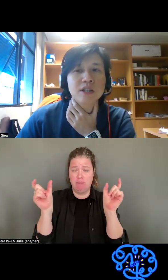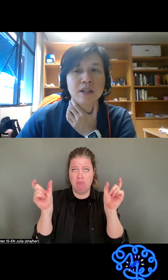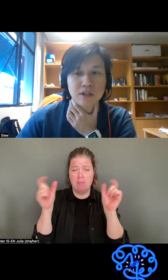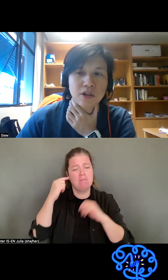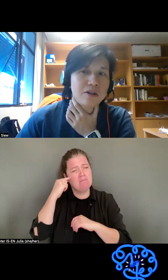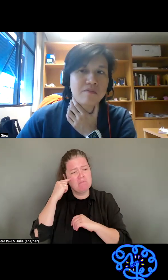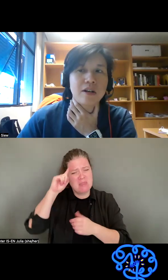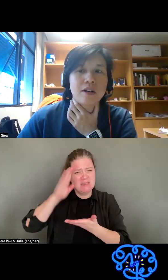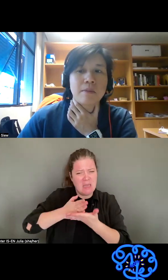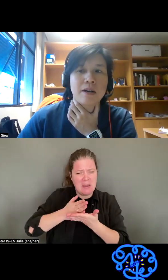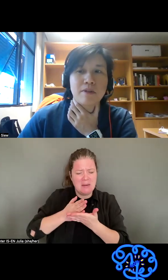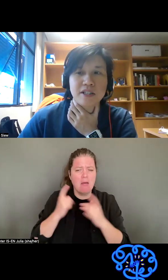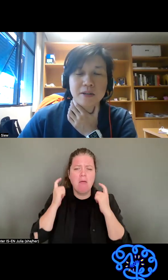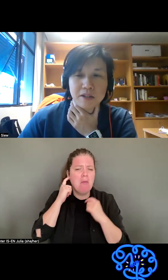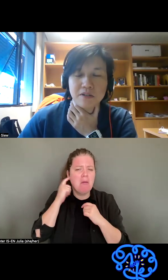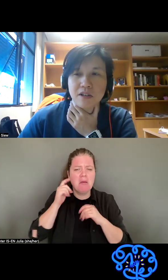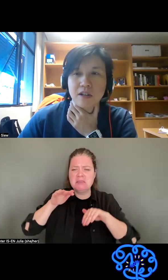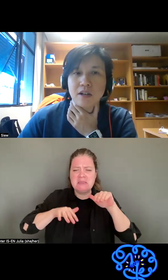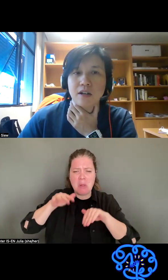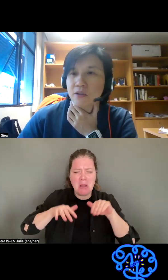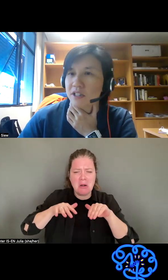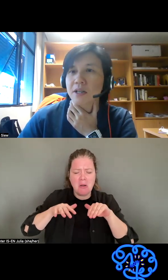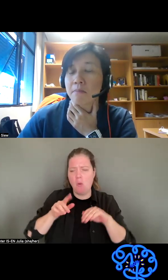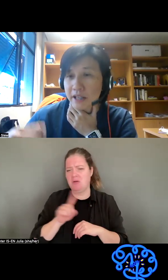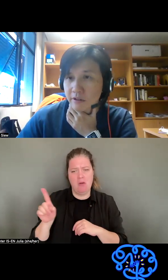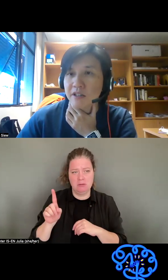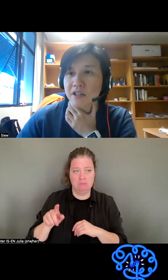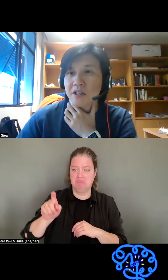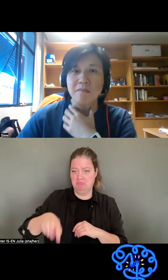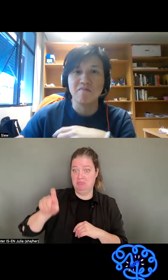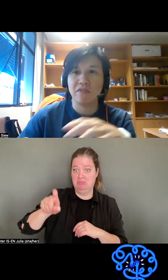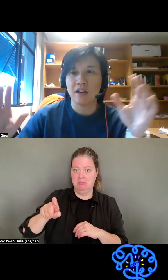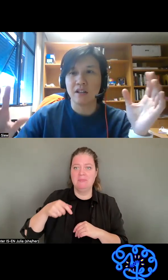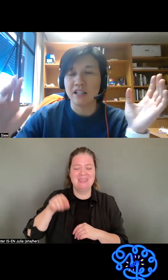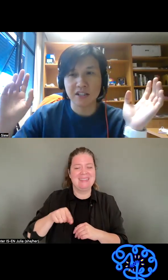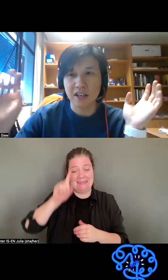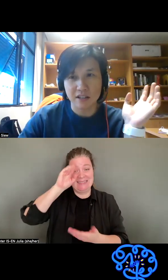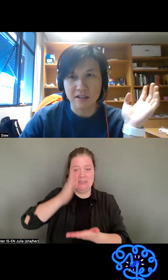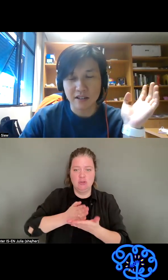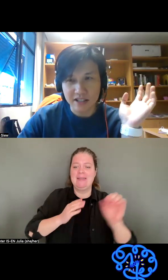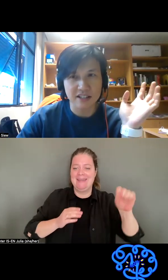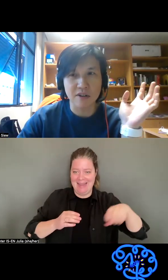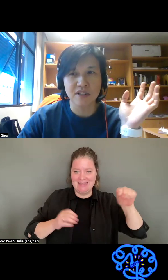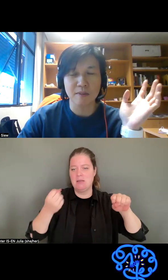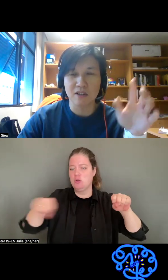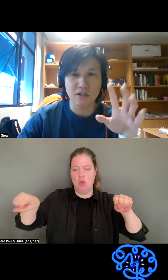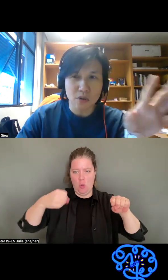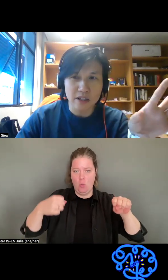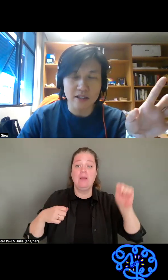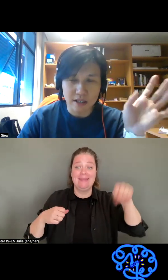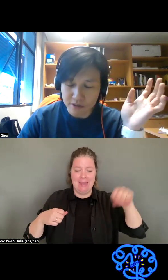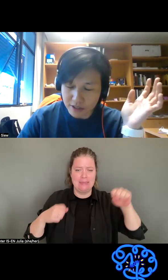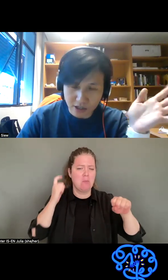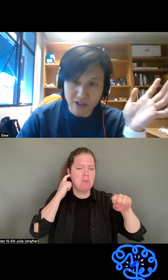sound similar or not by pressing a button. So this is a binary decision. They just say, yes, it sounds similar, or no,